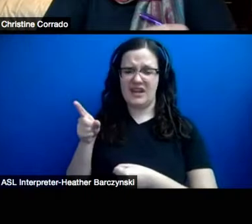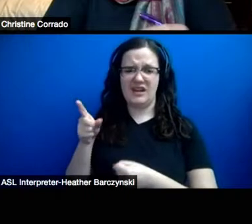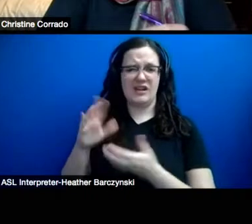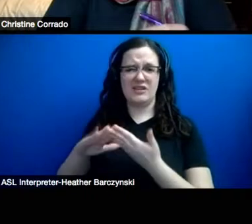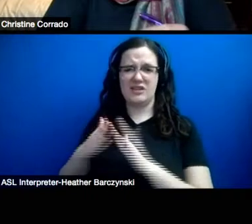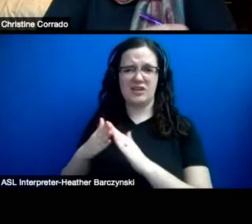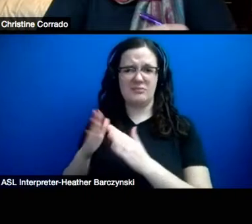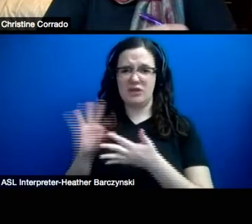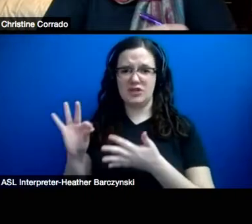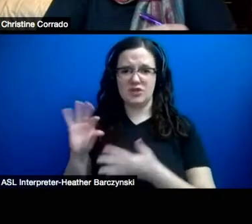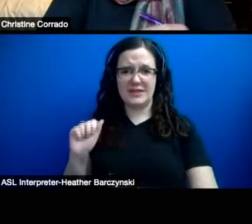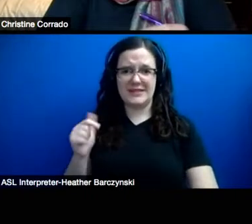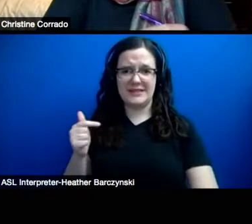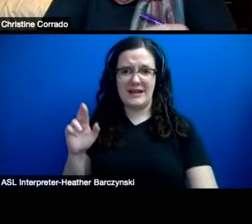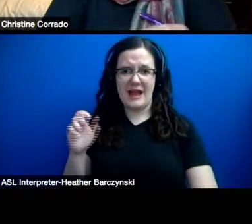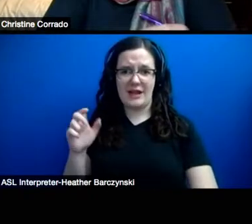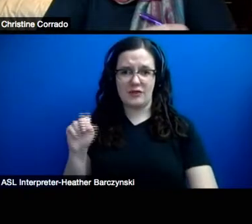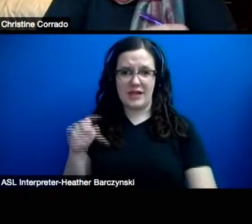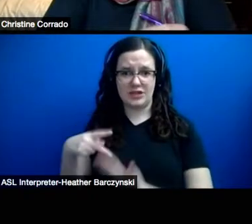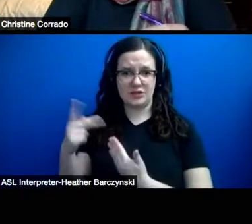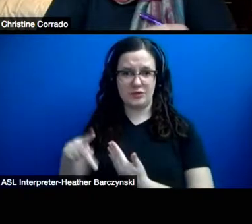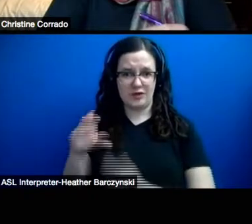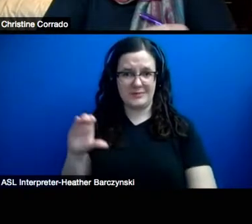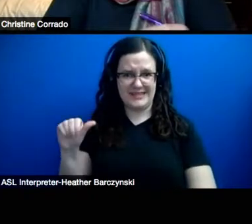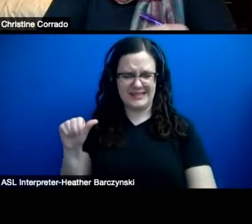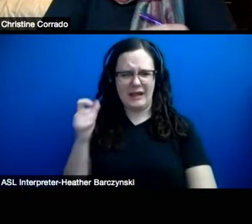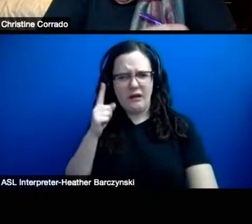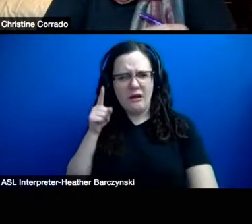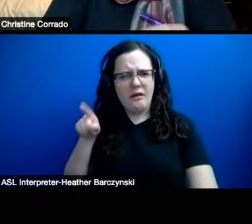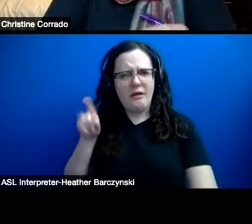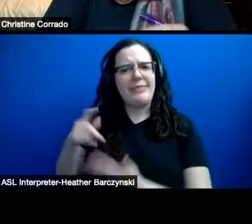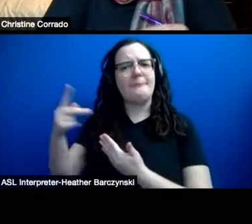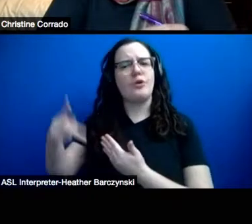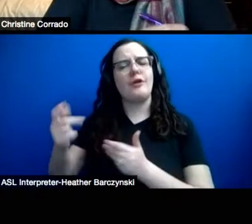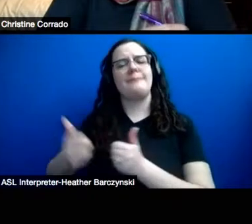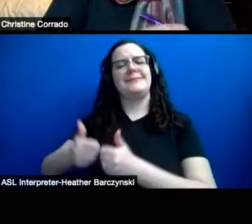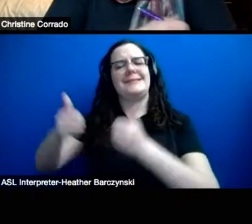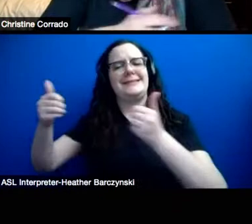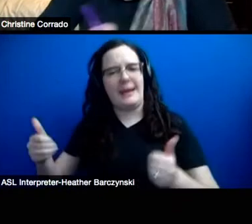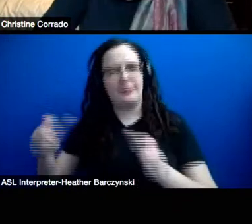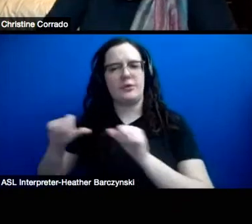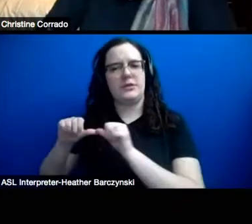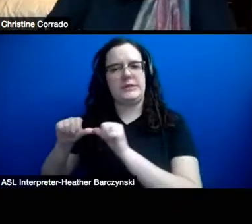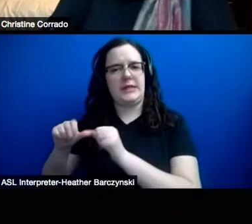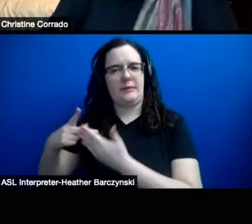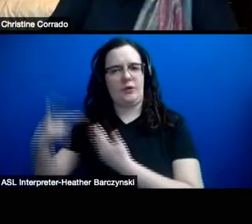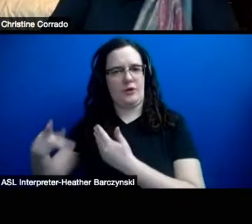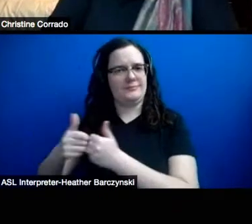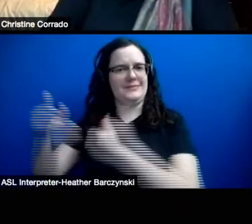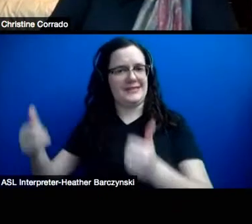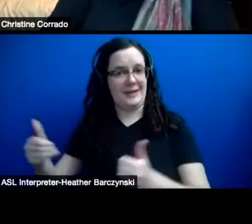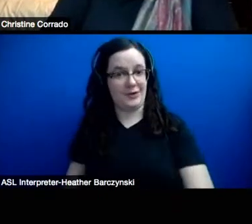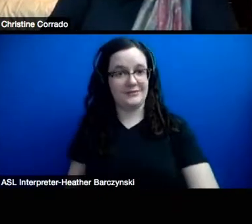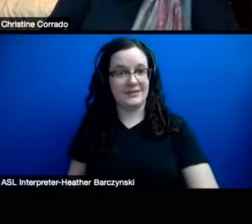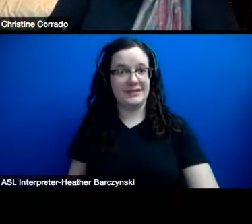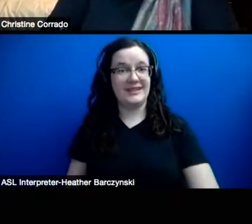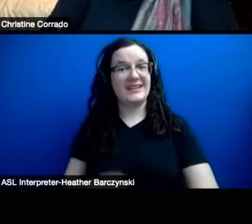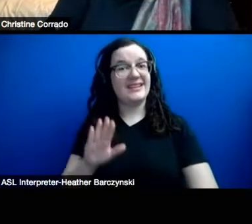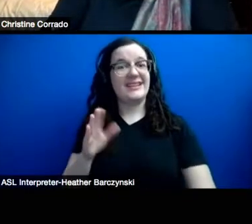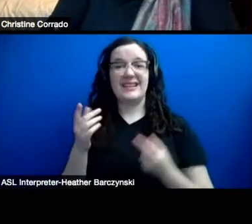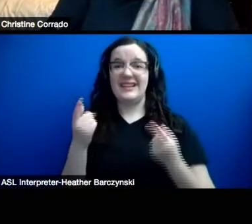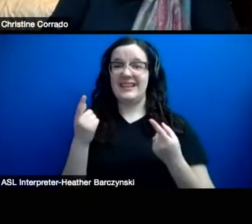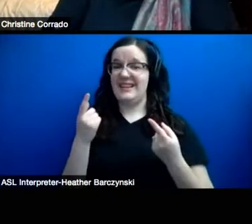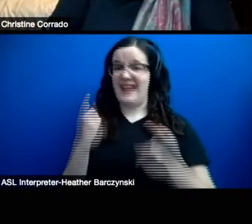an entirely separate sustainability program, and perhaps in our sustainability efforts